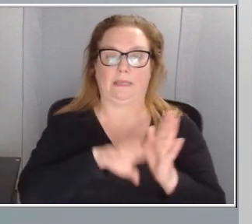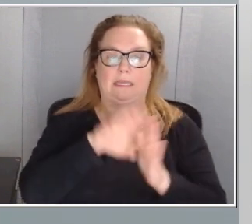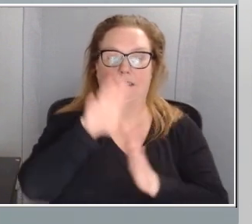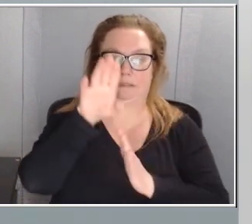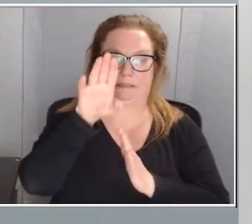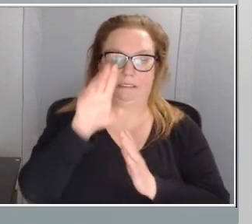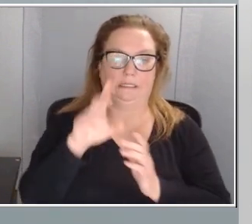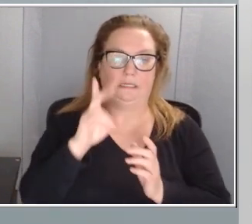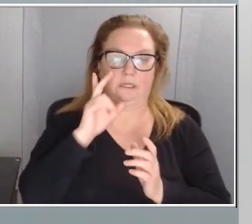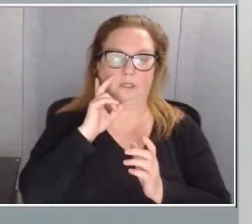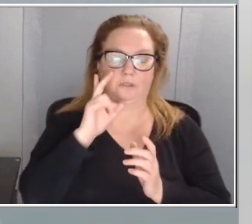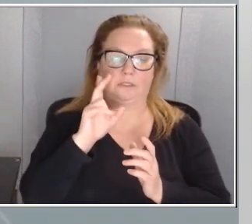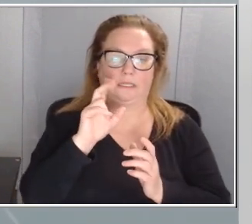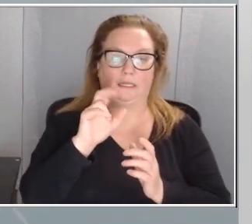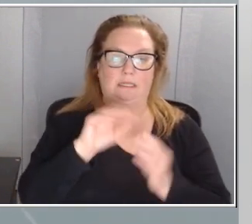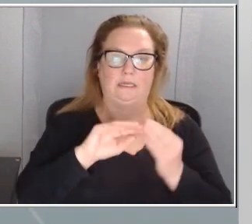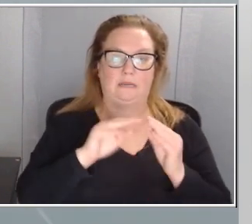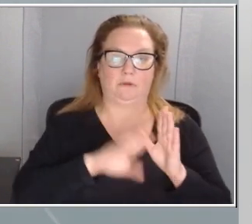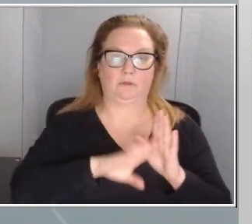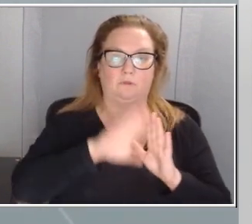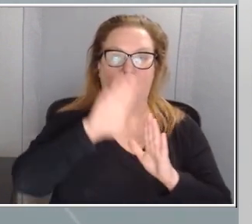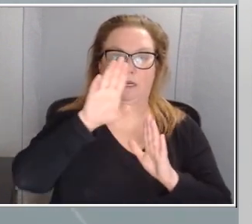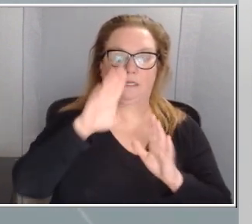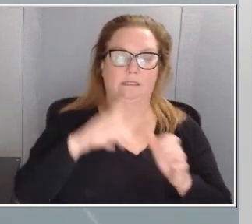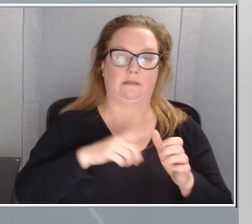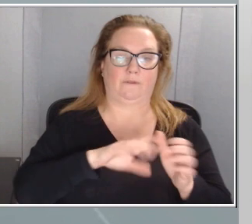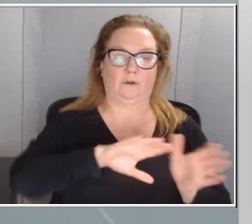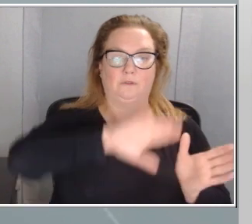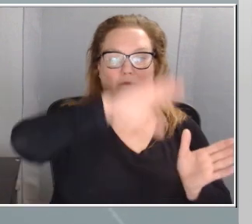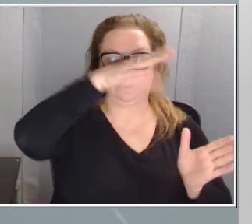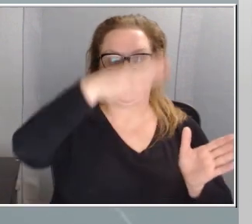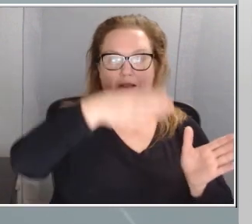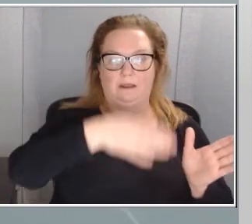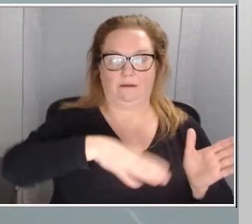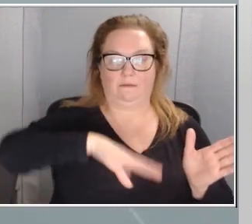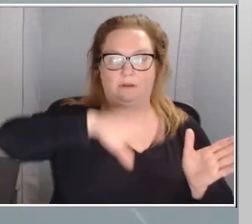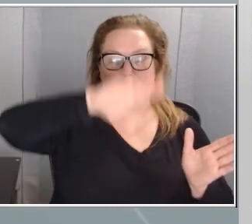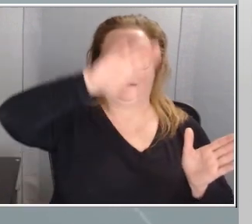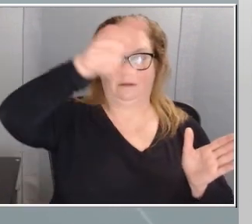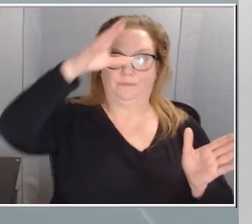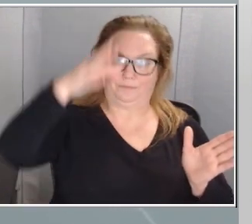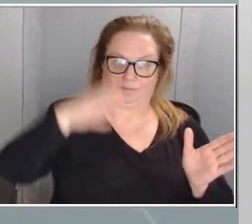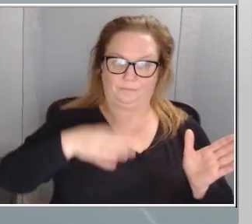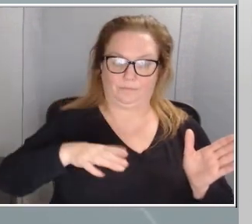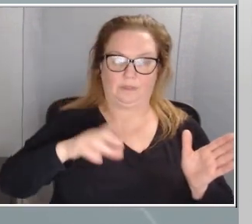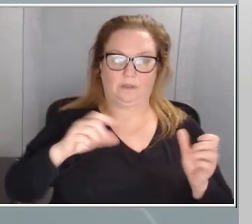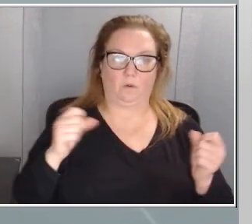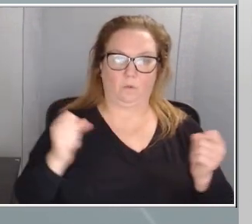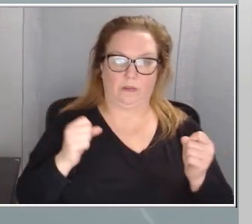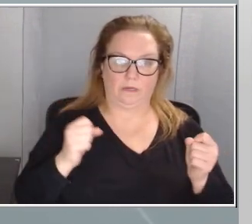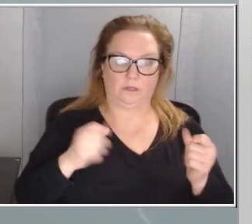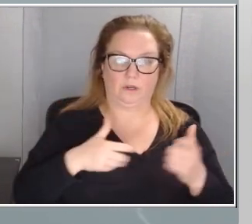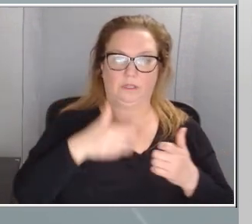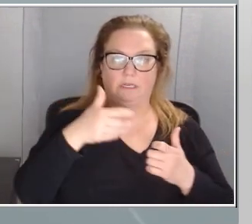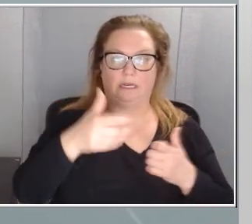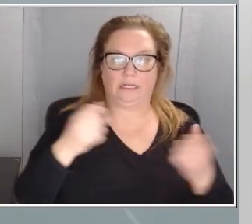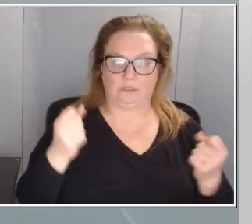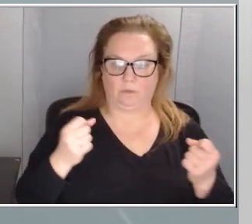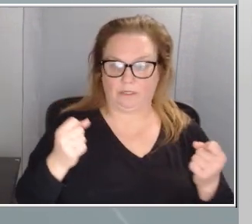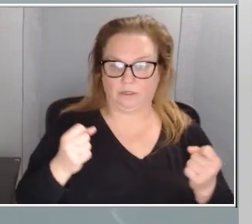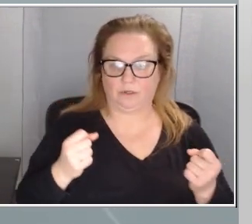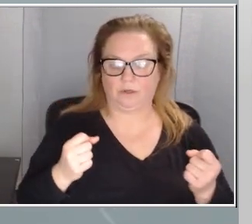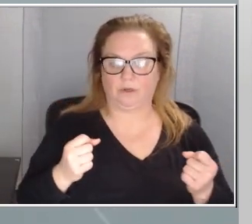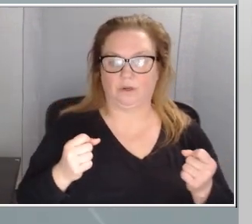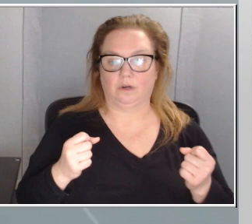You can see the numbers rise back in the first wave, and then the first big wave, and the first winter, and then the next wave, and the next winter. And we kind